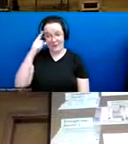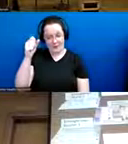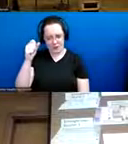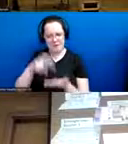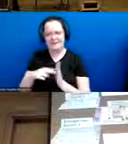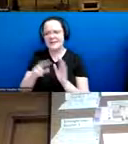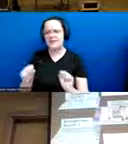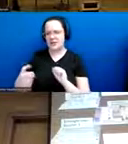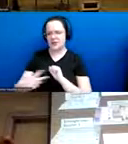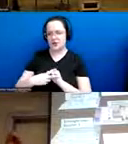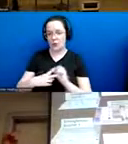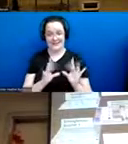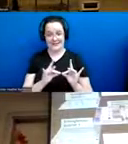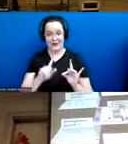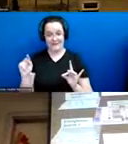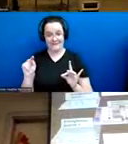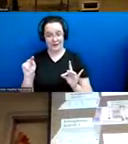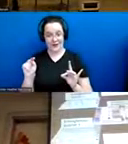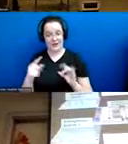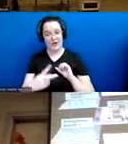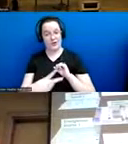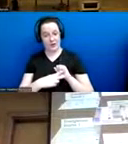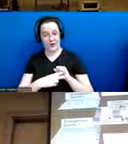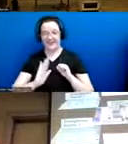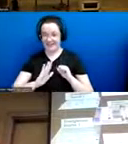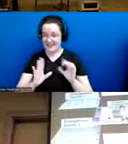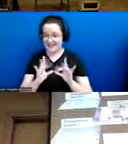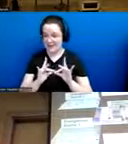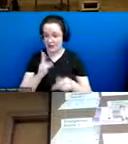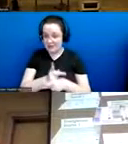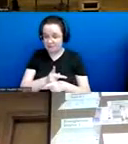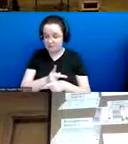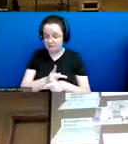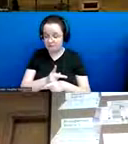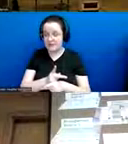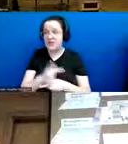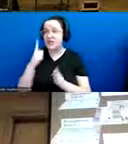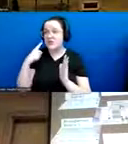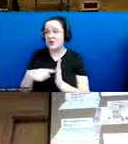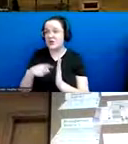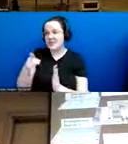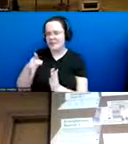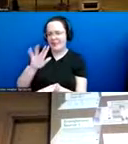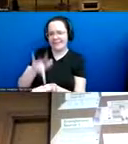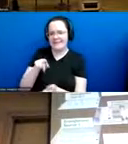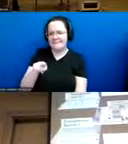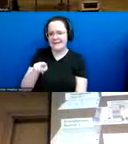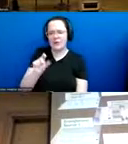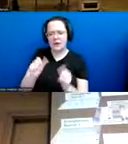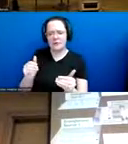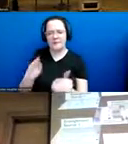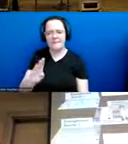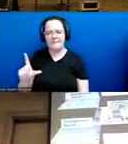these entangled photons, preserving the entanglement. So then say, for example, here in the middle, you can perform a Bell state